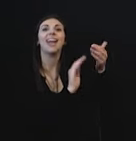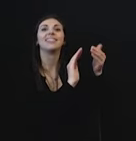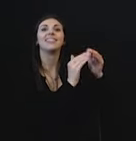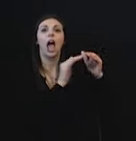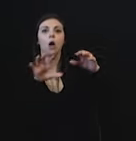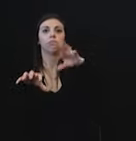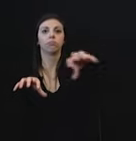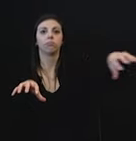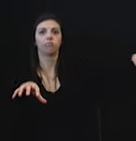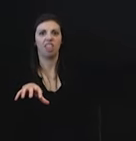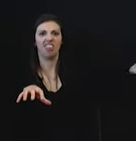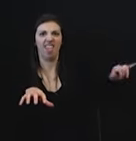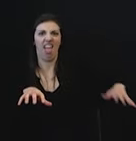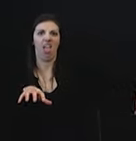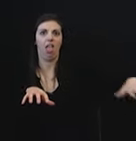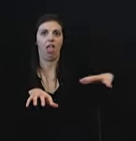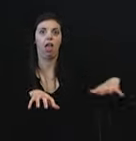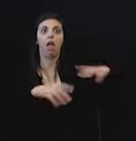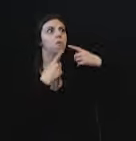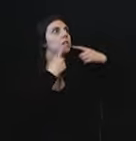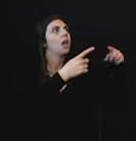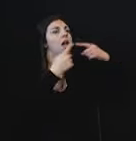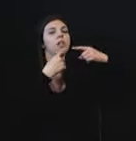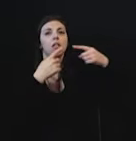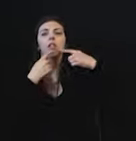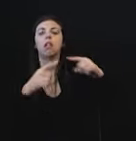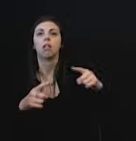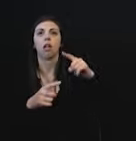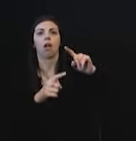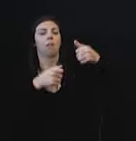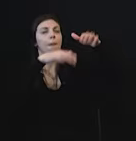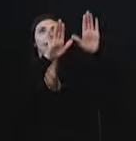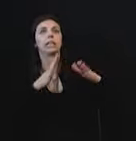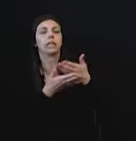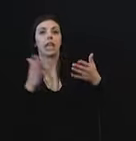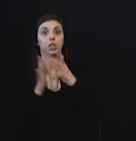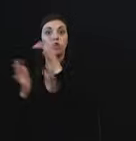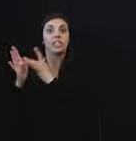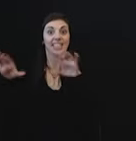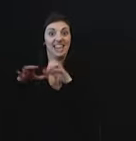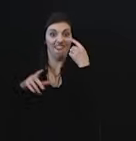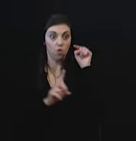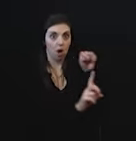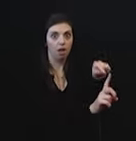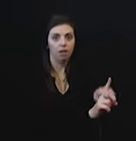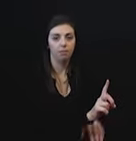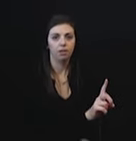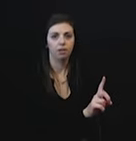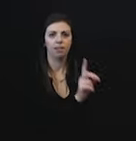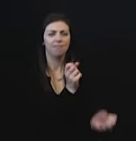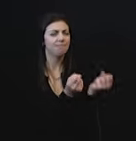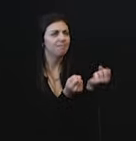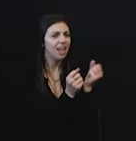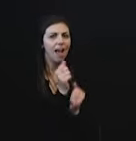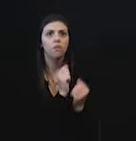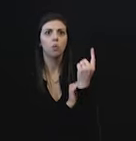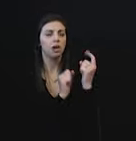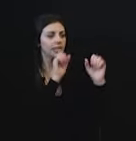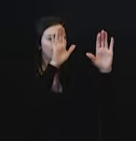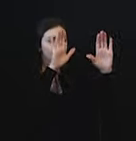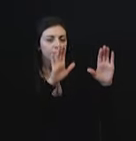began to proclaim the great things Jesus had done for him. And everyone was amazed at what he had told